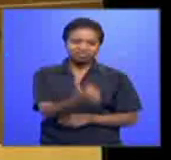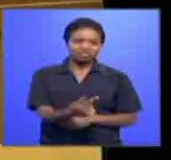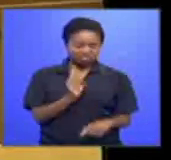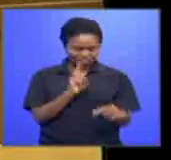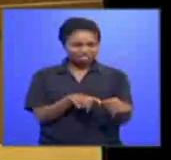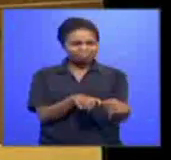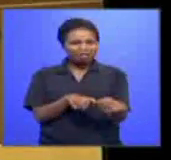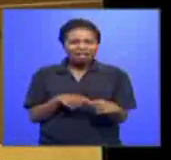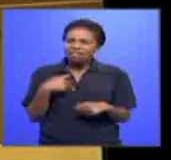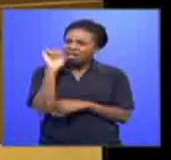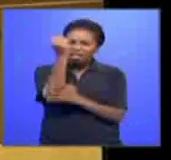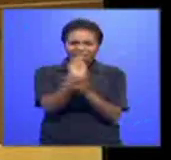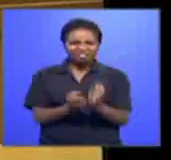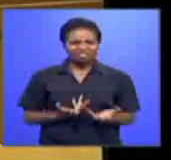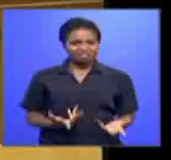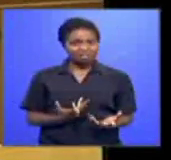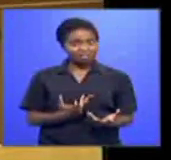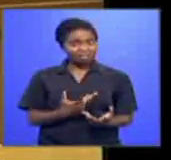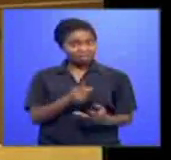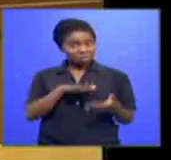ihlazo nobunswela boya lobu.